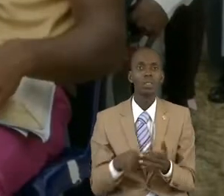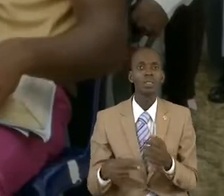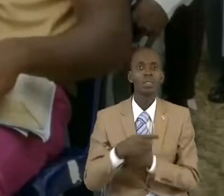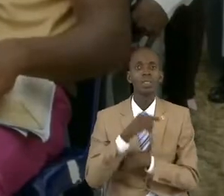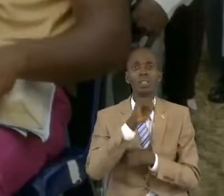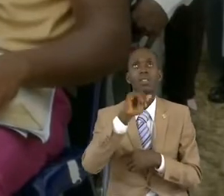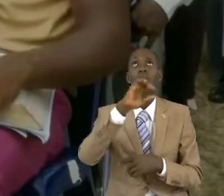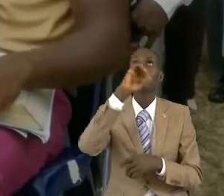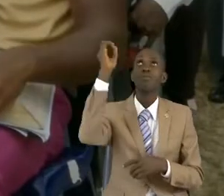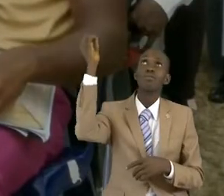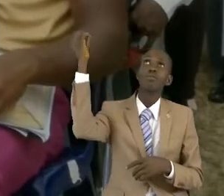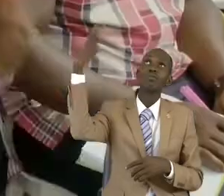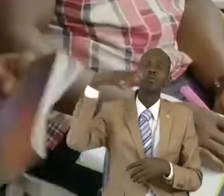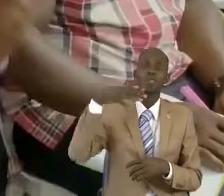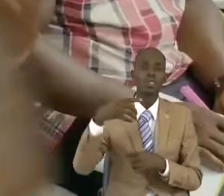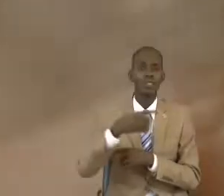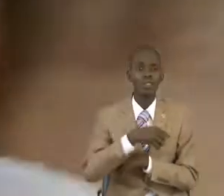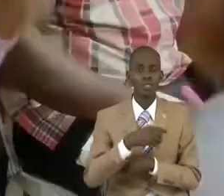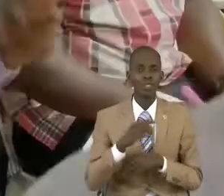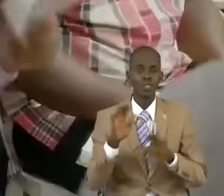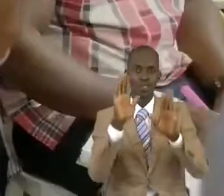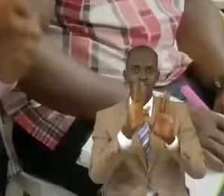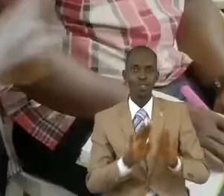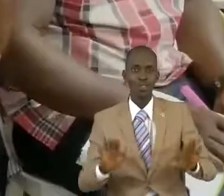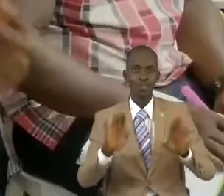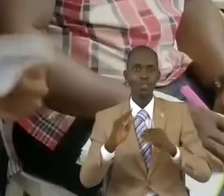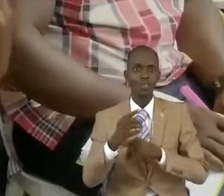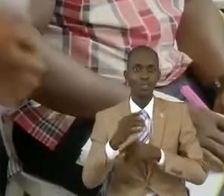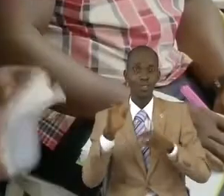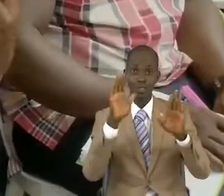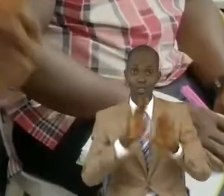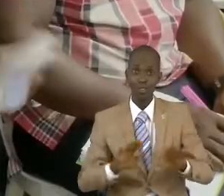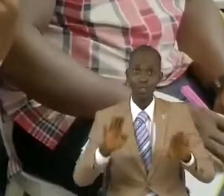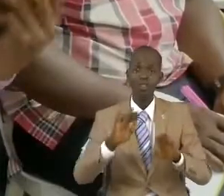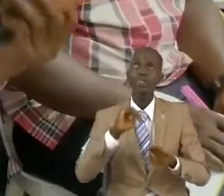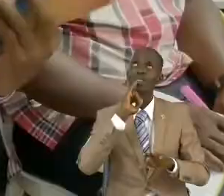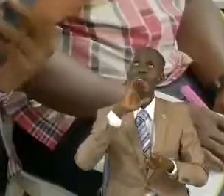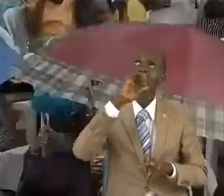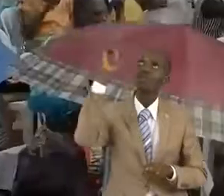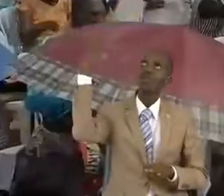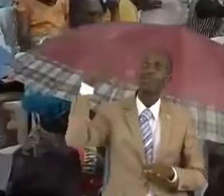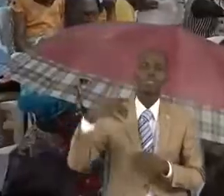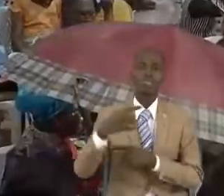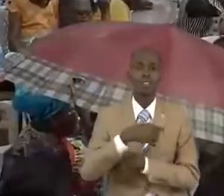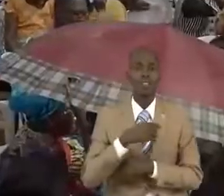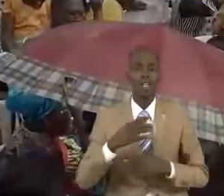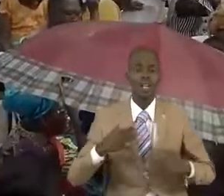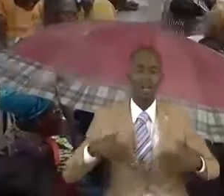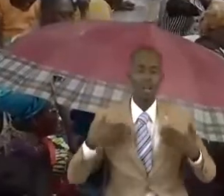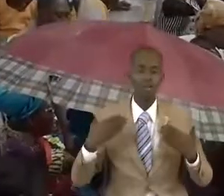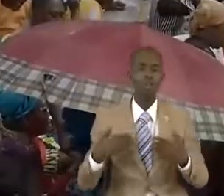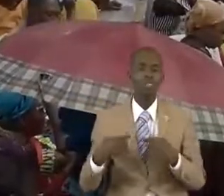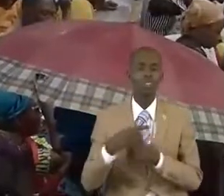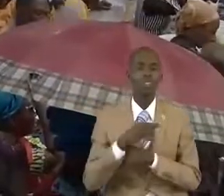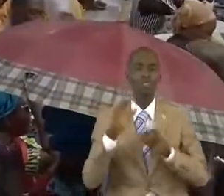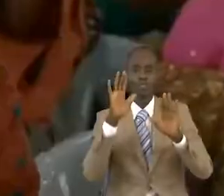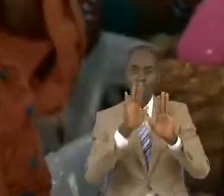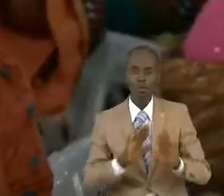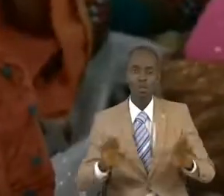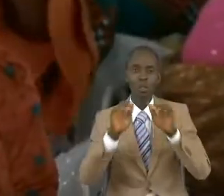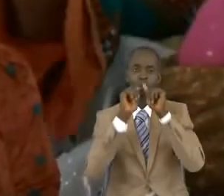Amen. Sunday, sunny day. Amen. Sunday, happy day. Amen. Sunday, blessed